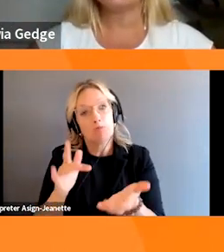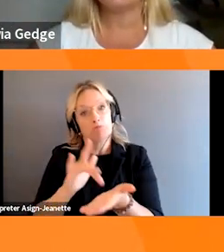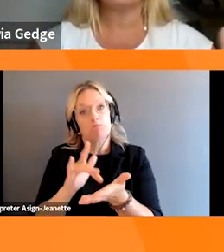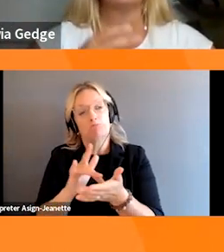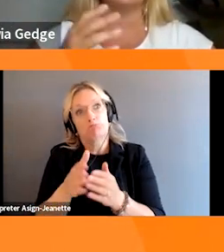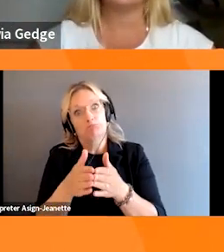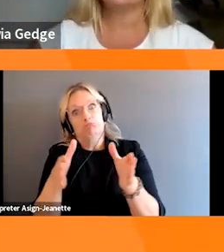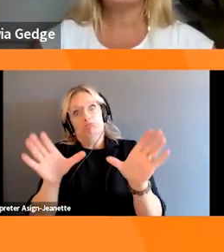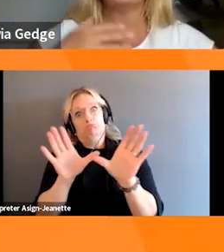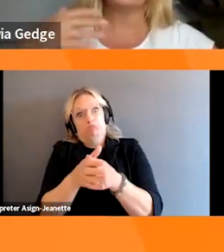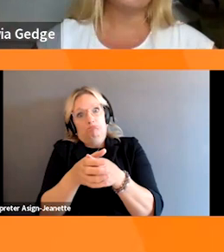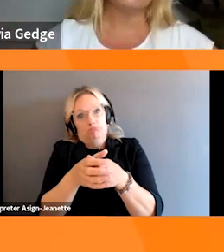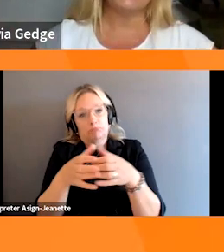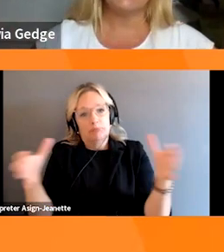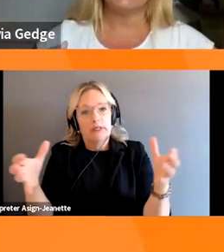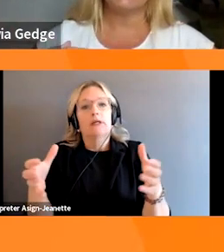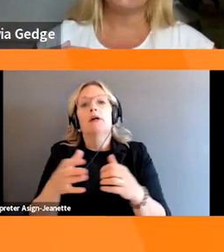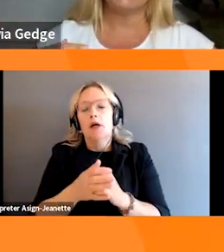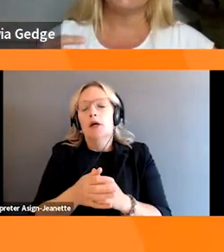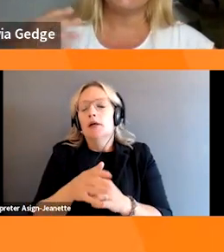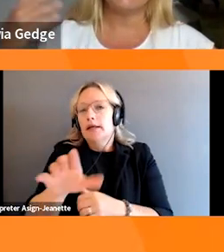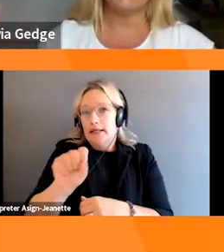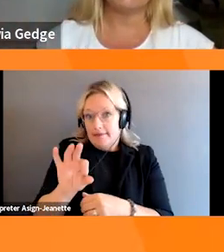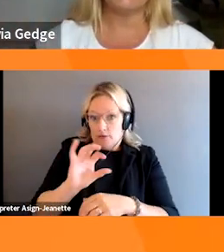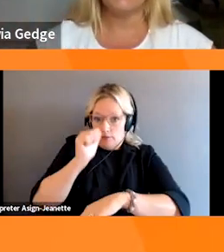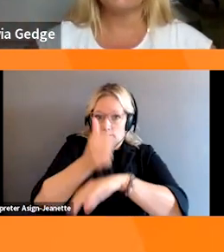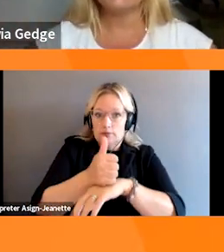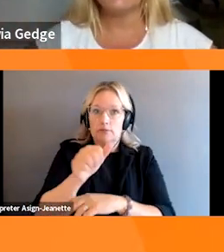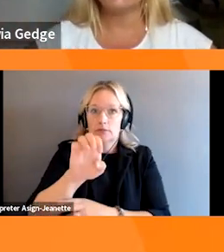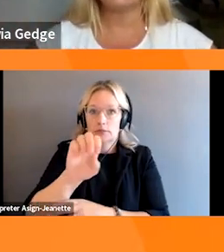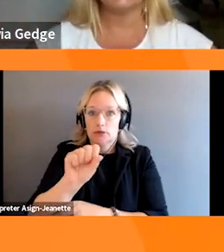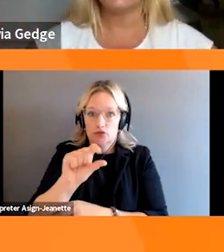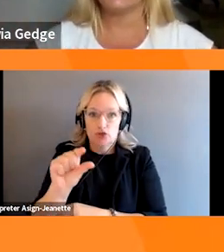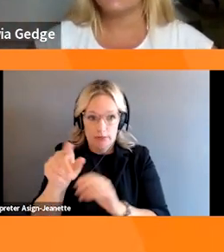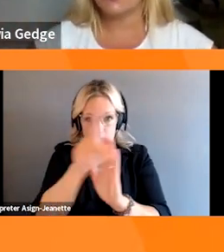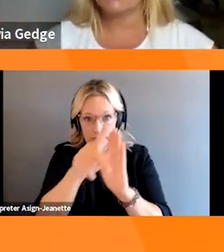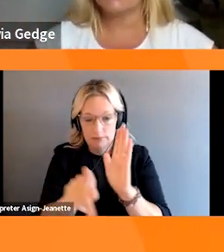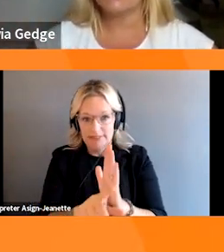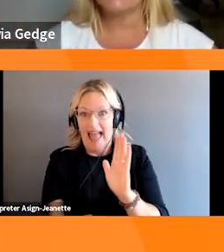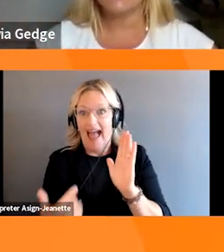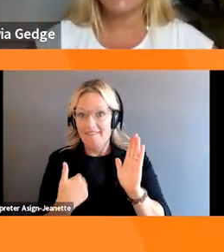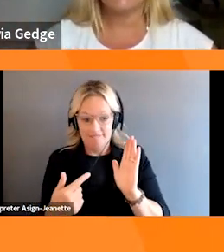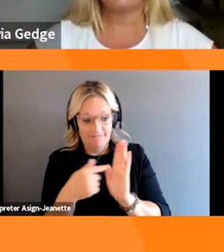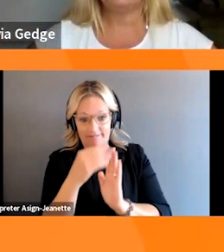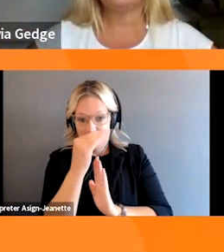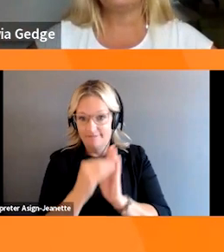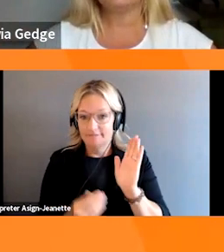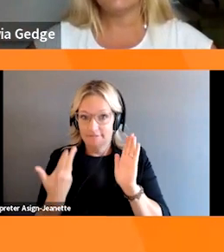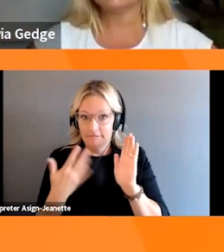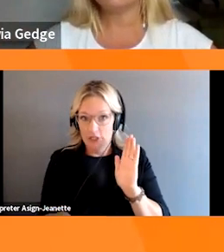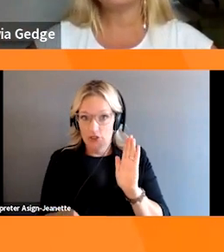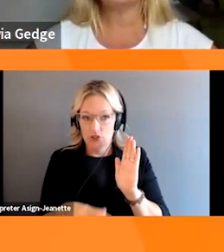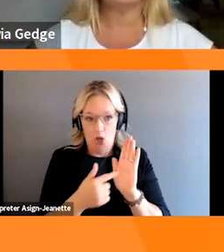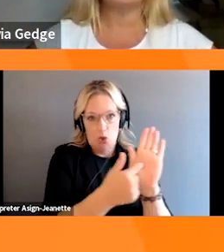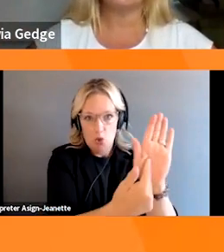ESG policy, you're communicating on your policy to external stakeholders. You will,